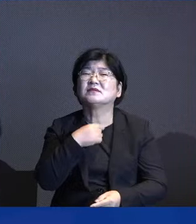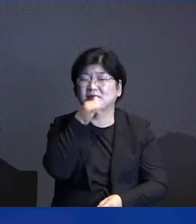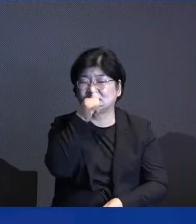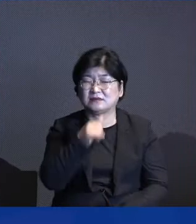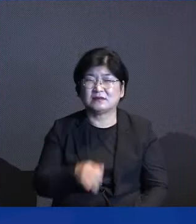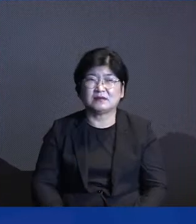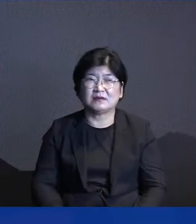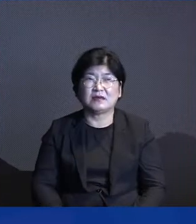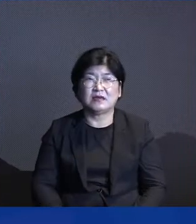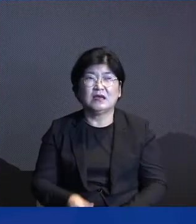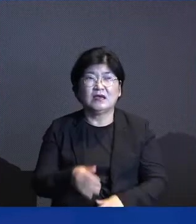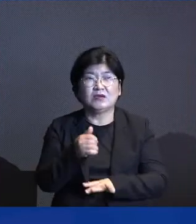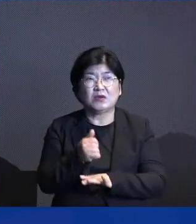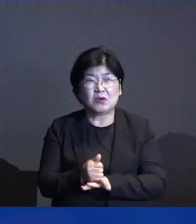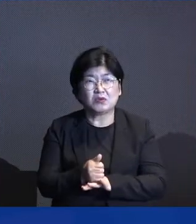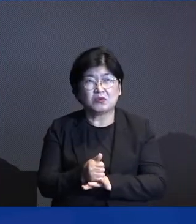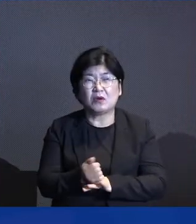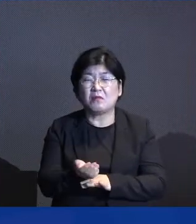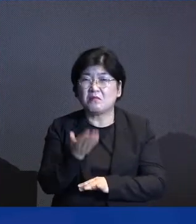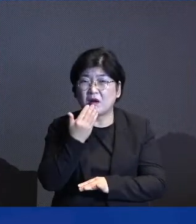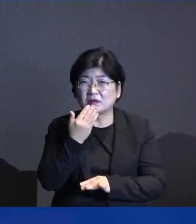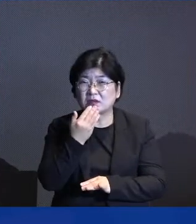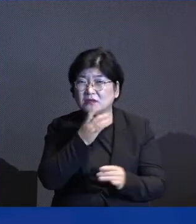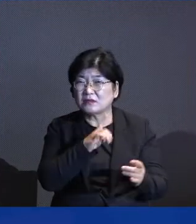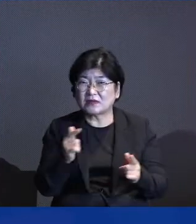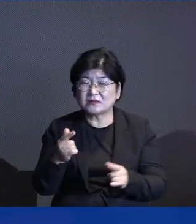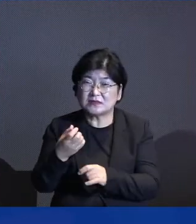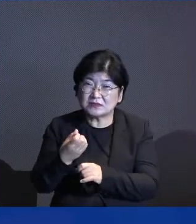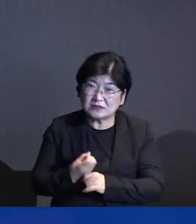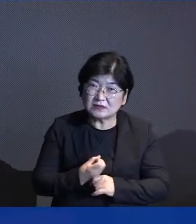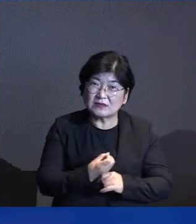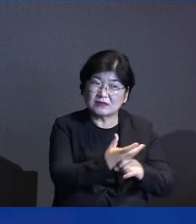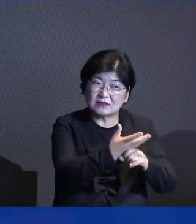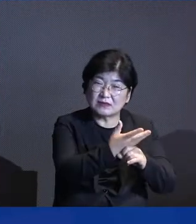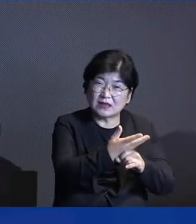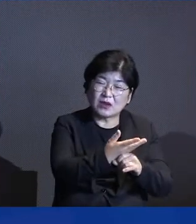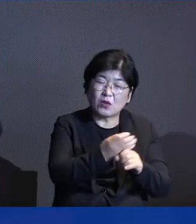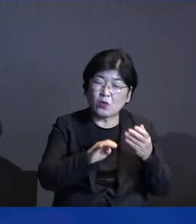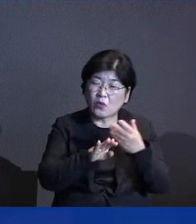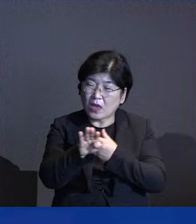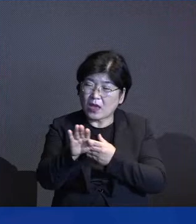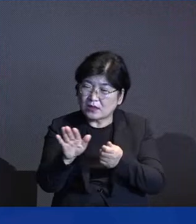other materials to homes of older adults who are living alone.